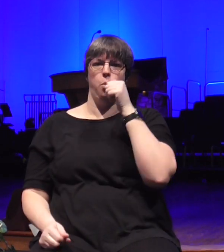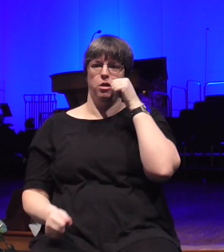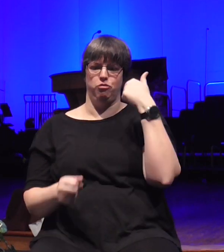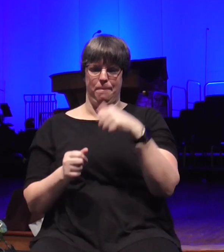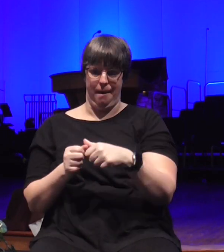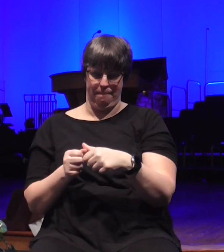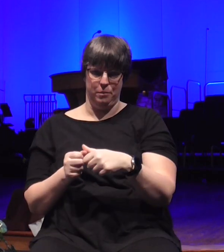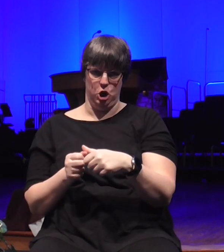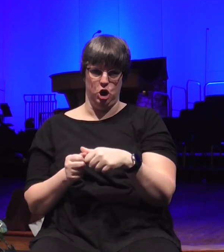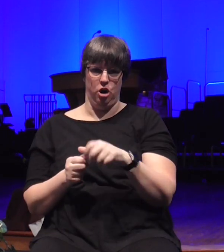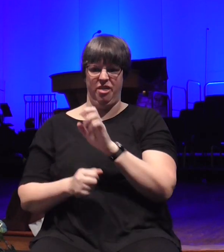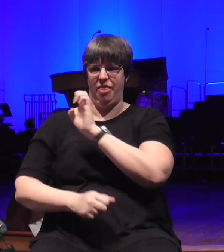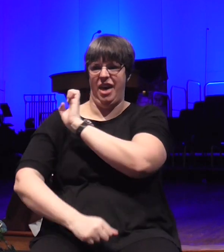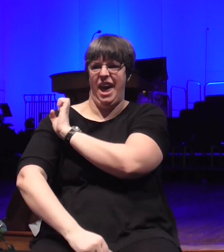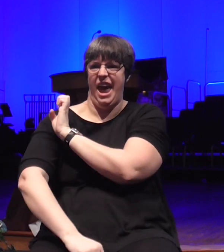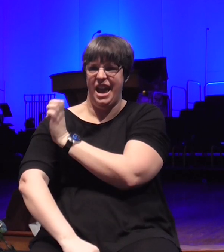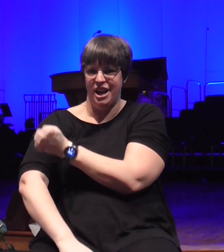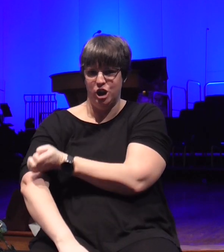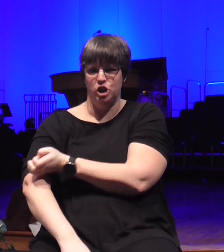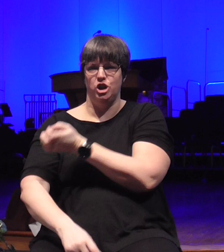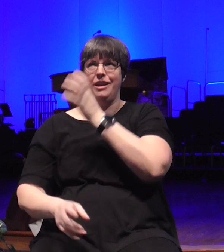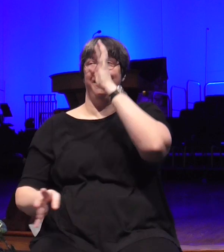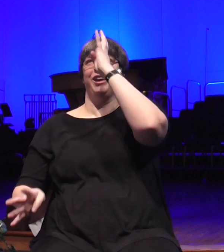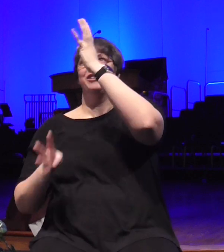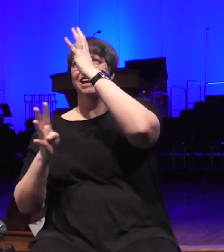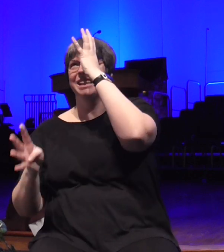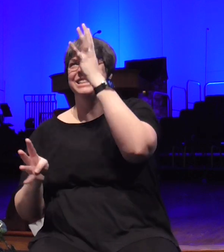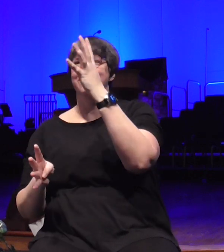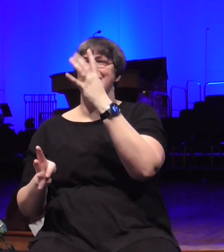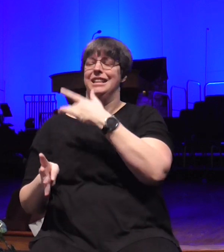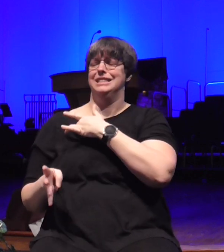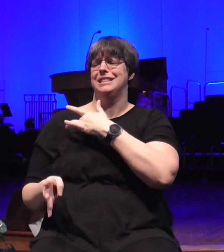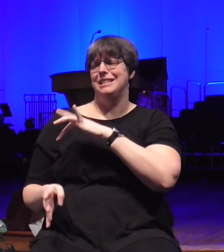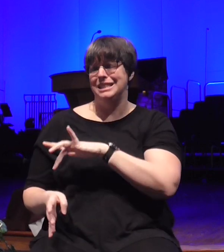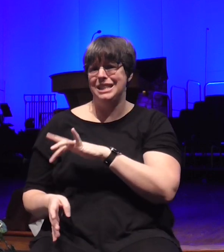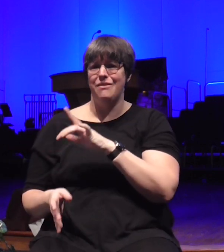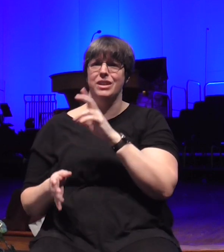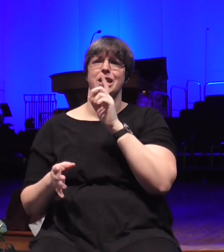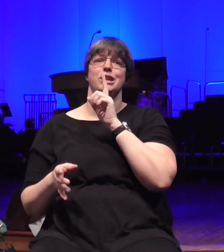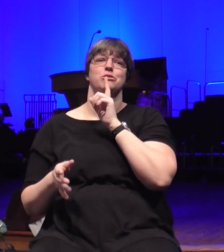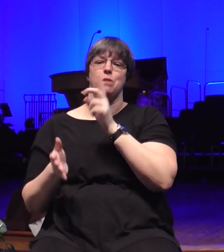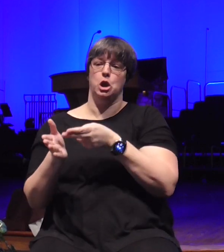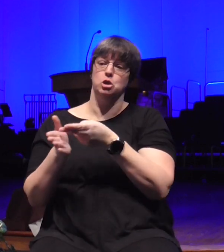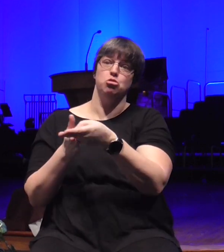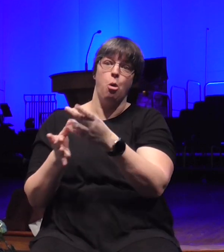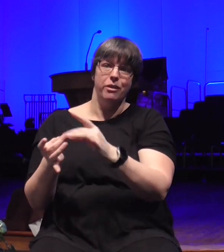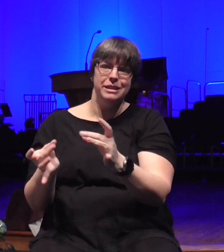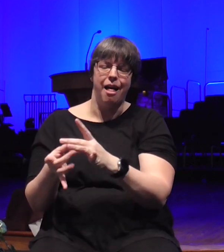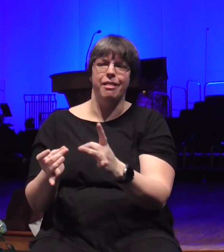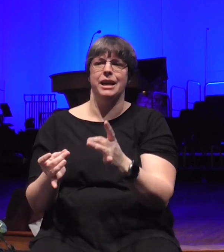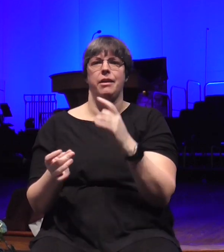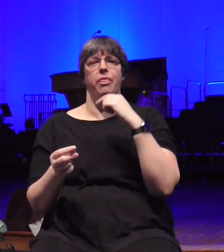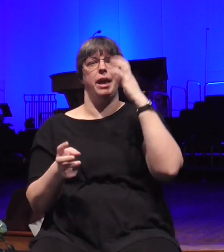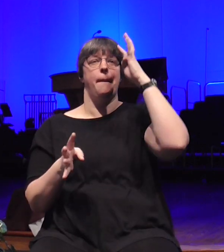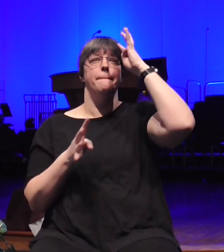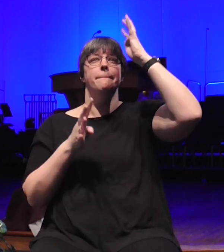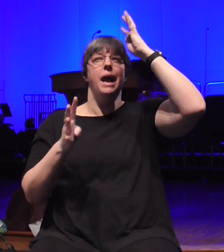the energies he has as a child, the creativity, the sensitivity, the truth-telling, the